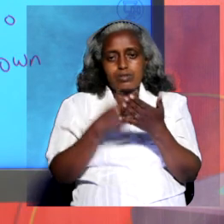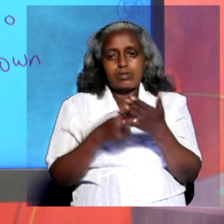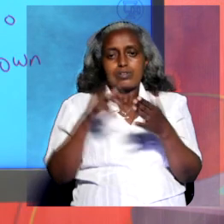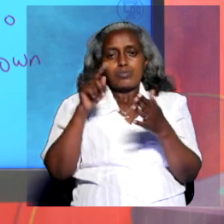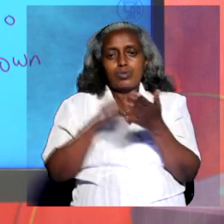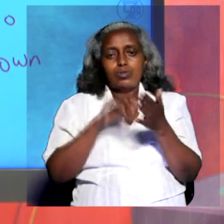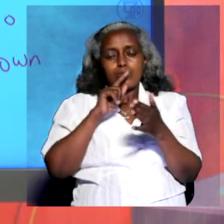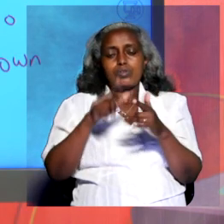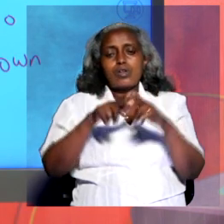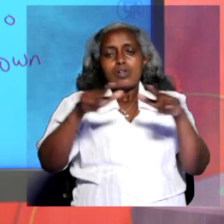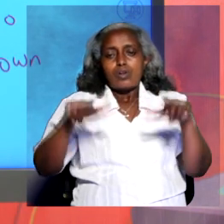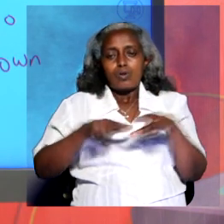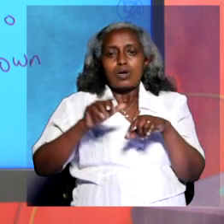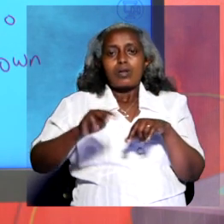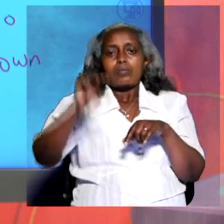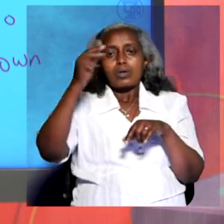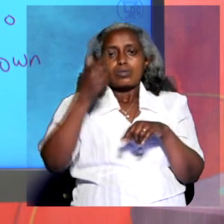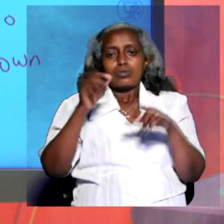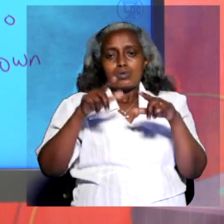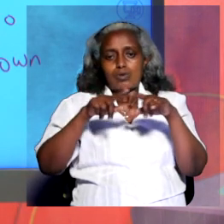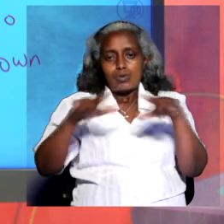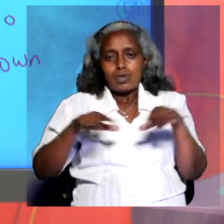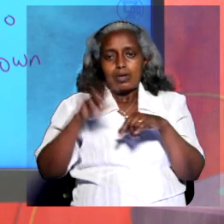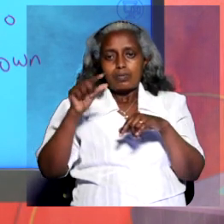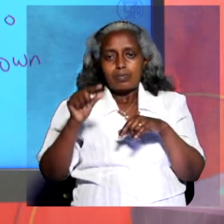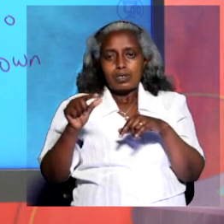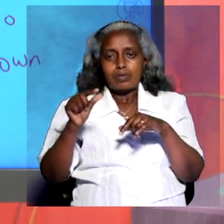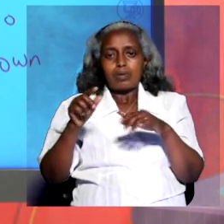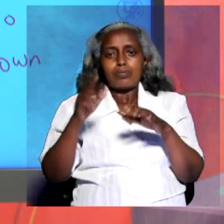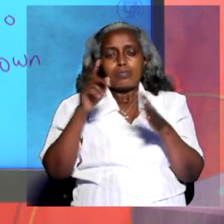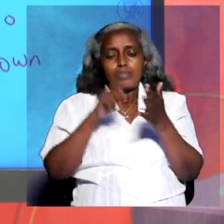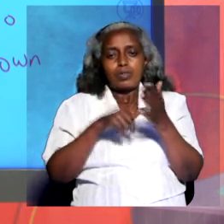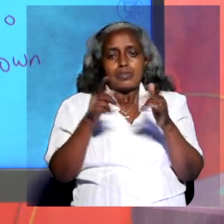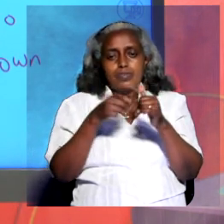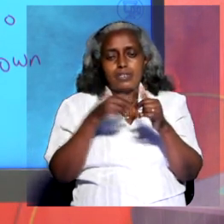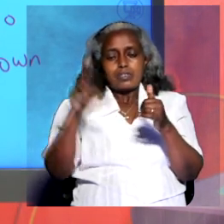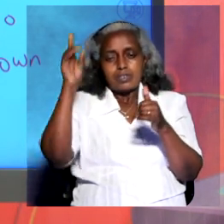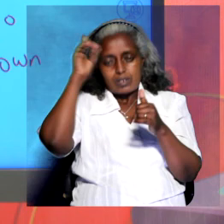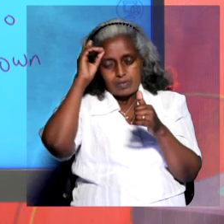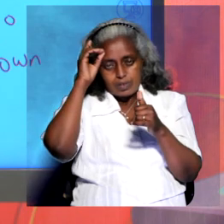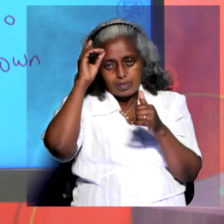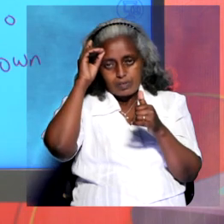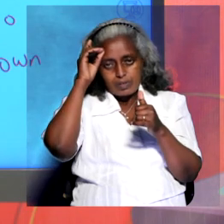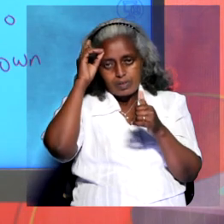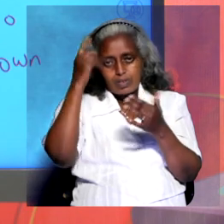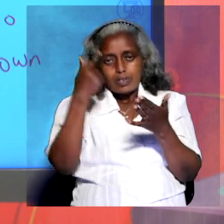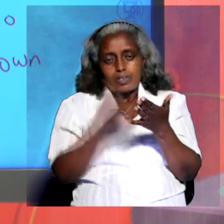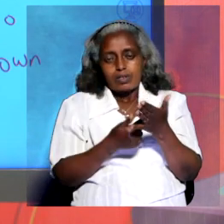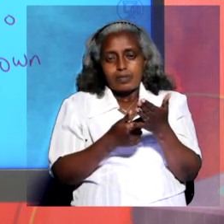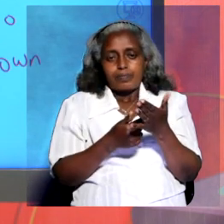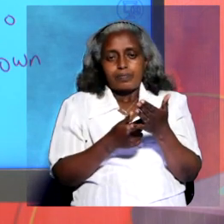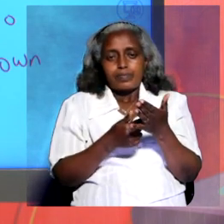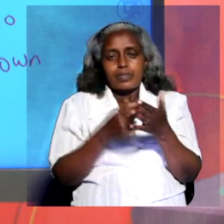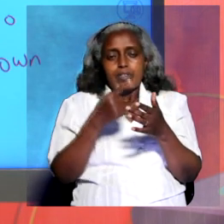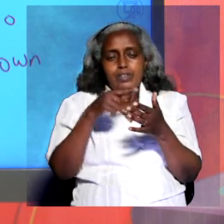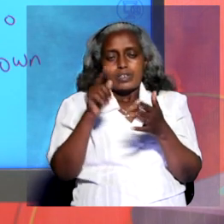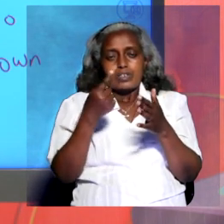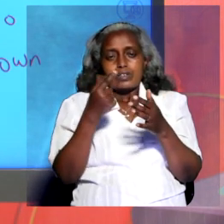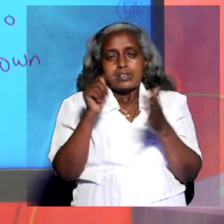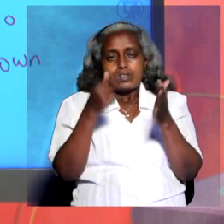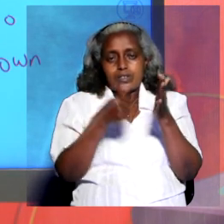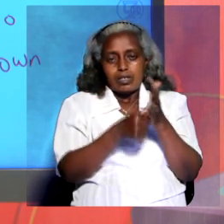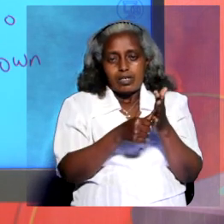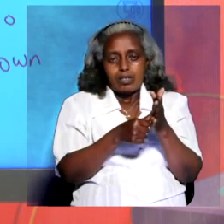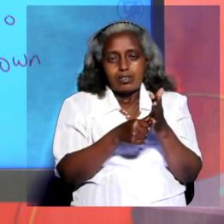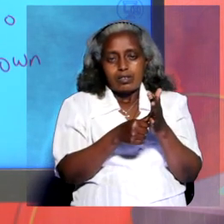local max or a local minimum point using first derivative test. We have first derivative here. Check the sign, and